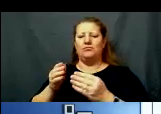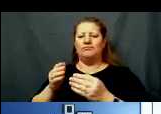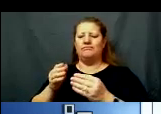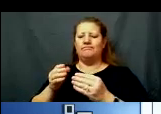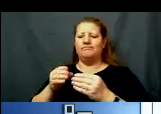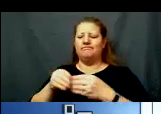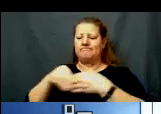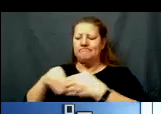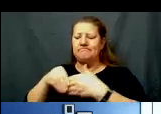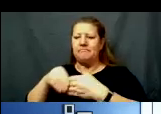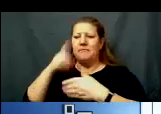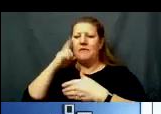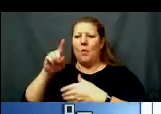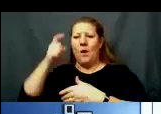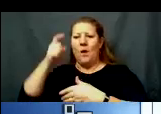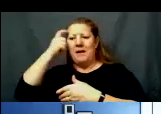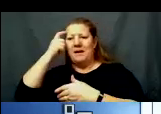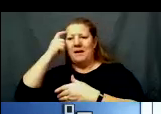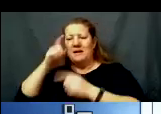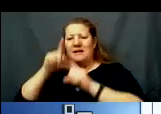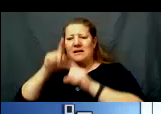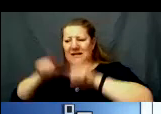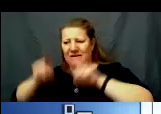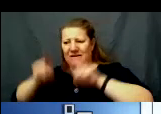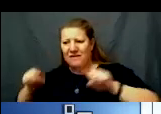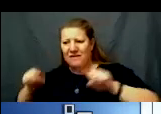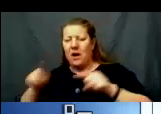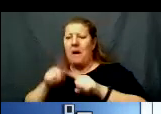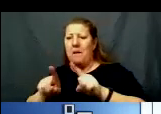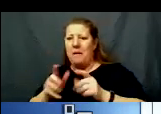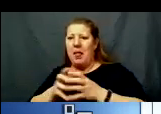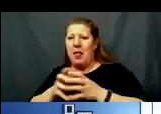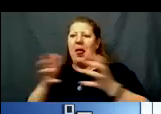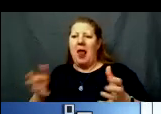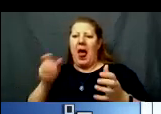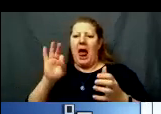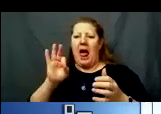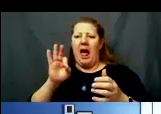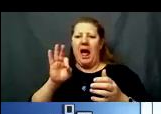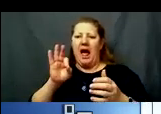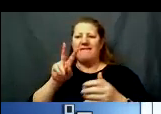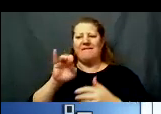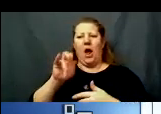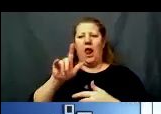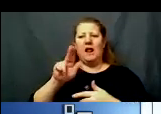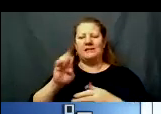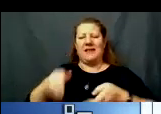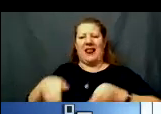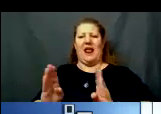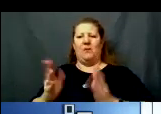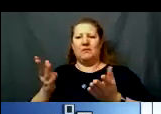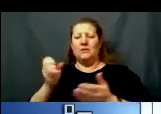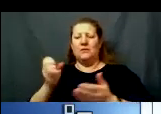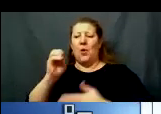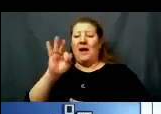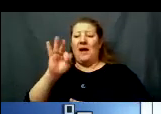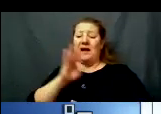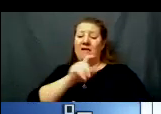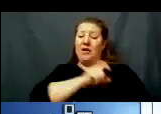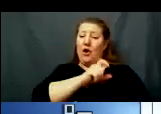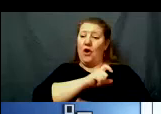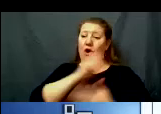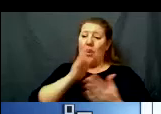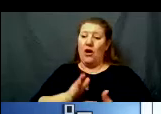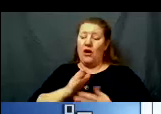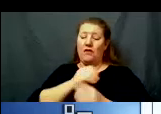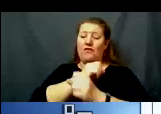a whole lot of allowance for violence. And so oftentimes when a prison guard or a corrections officer isn't happy with a response